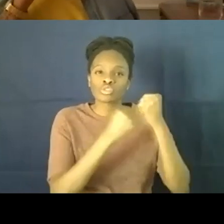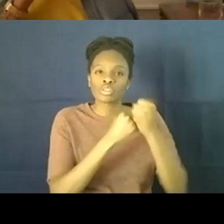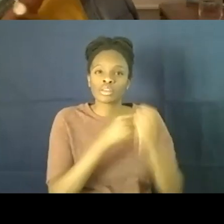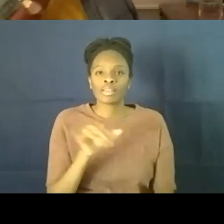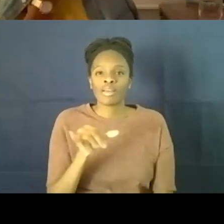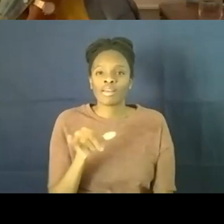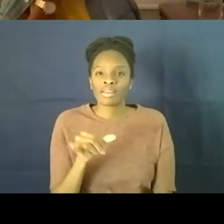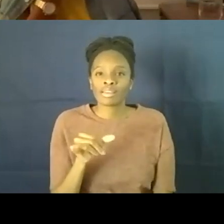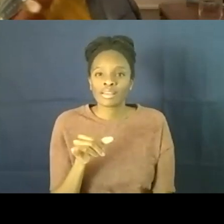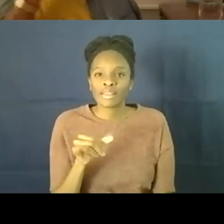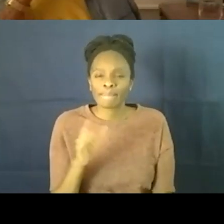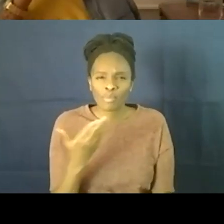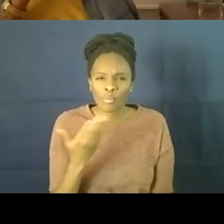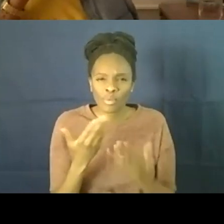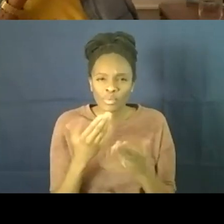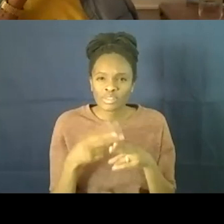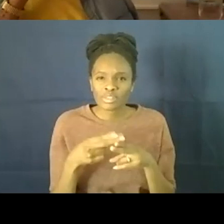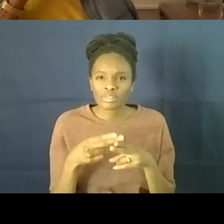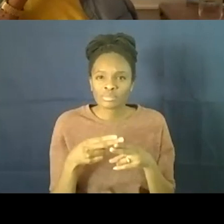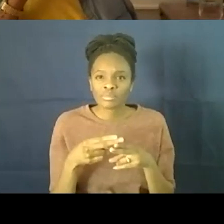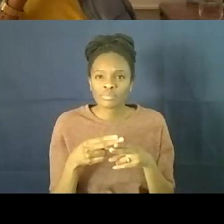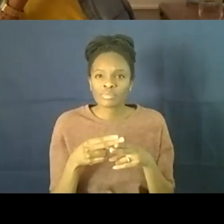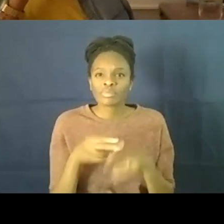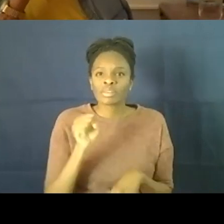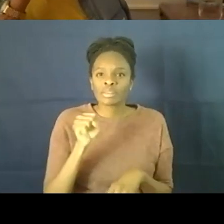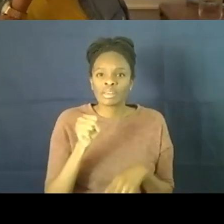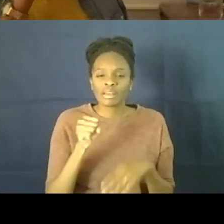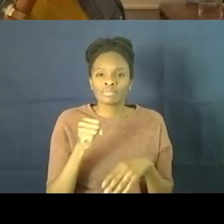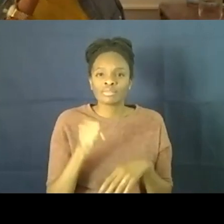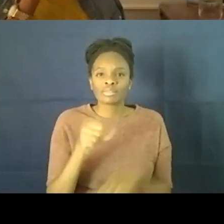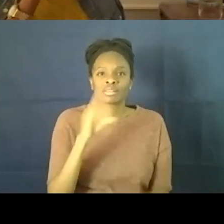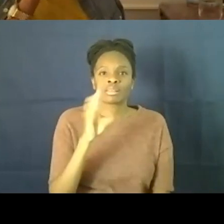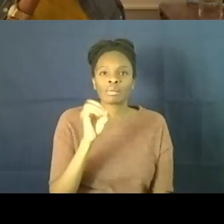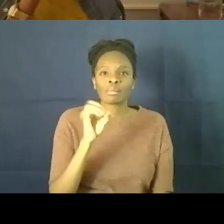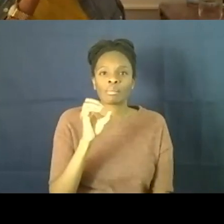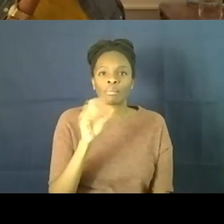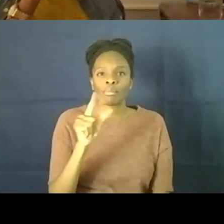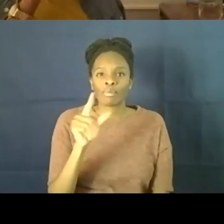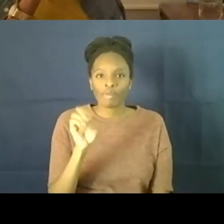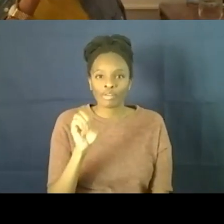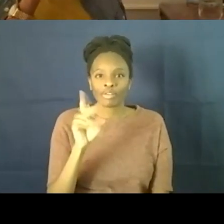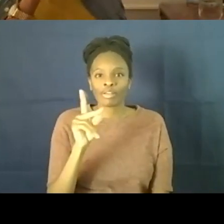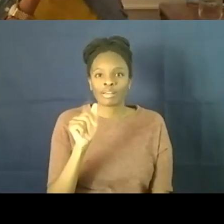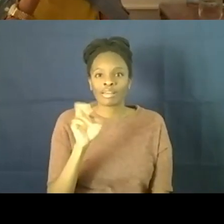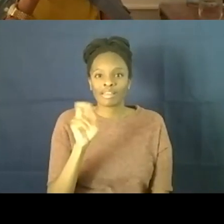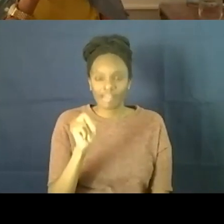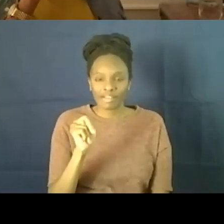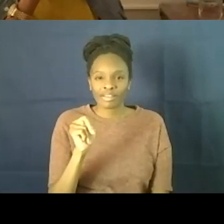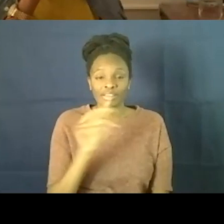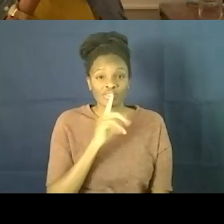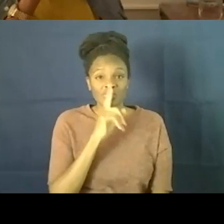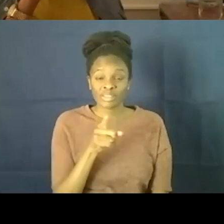Bob and Carol, or was it? Yeah, that was Bob and Carol and Ted and Alice. Bob and Carol, Ted and Alice. I mean, any of the, I mean, it's sort of, you